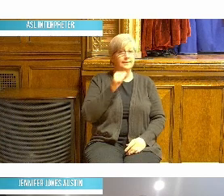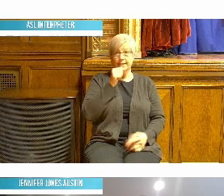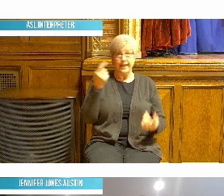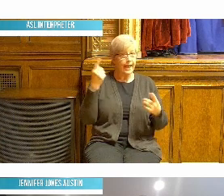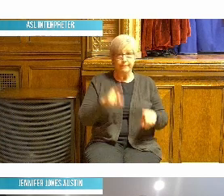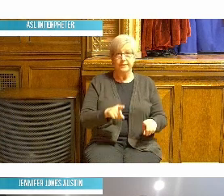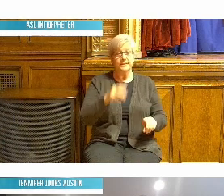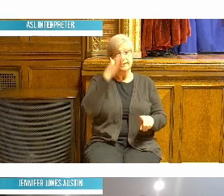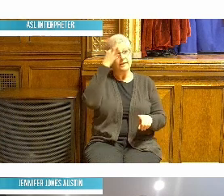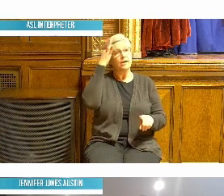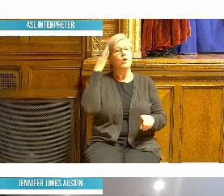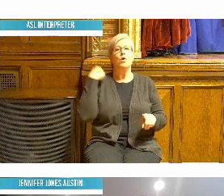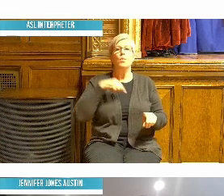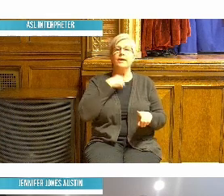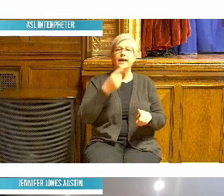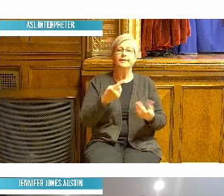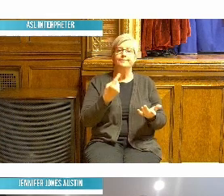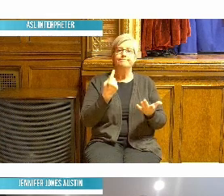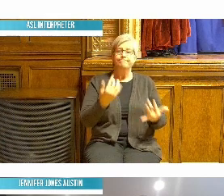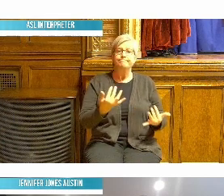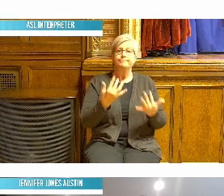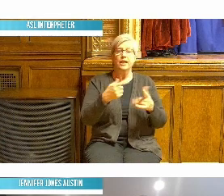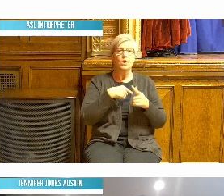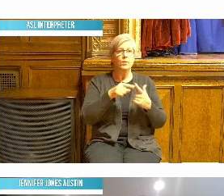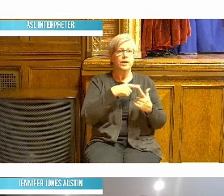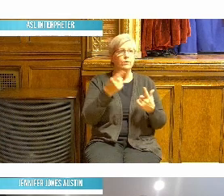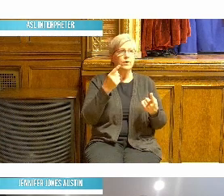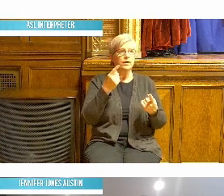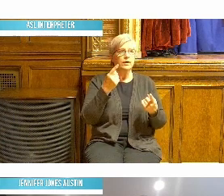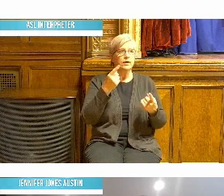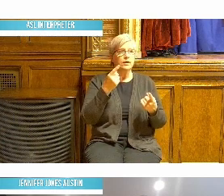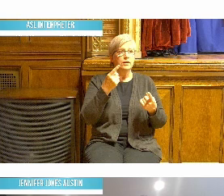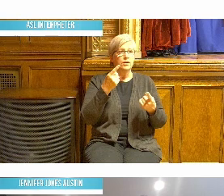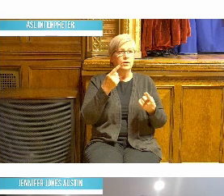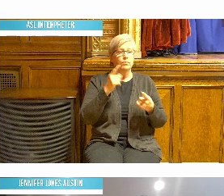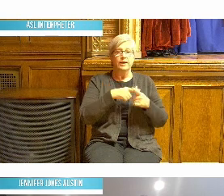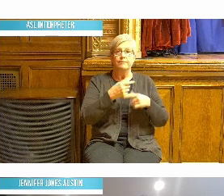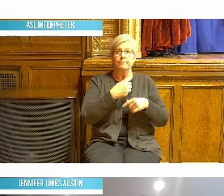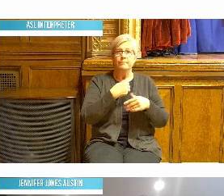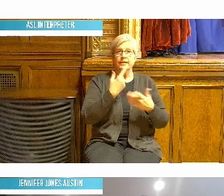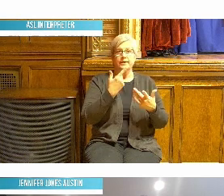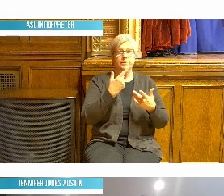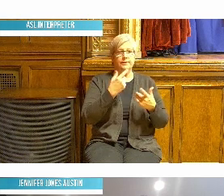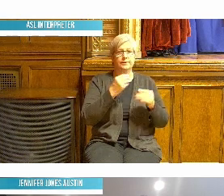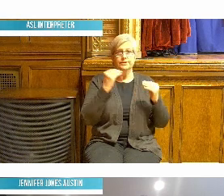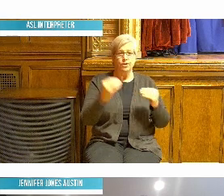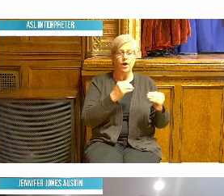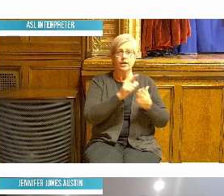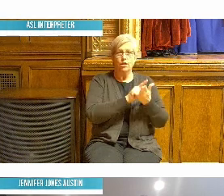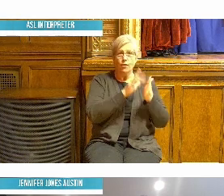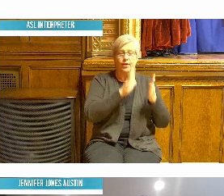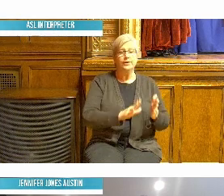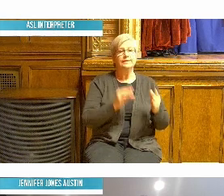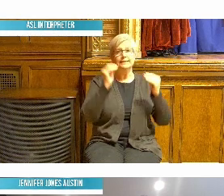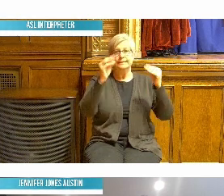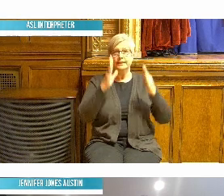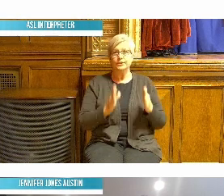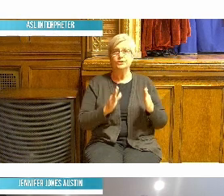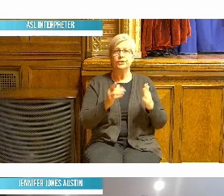come, we had to stand. And we produced lawyers, we produced councilmen, we produced